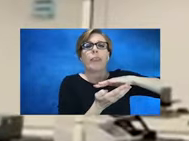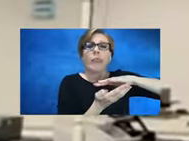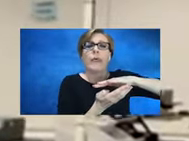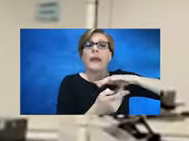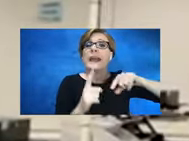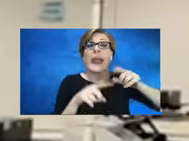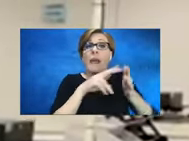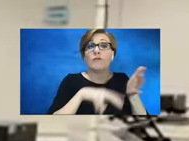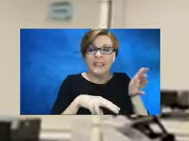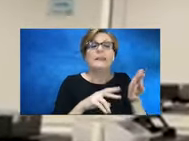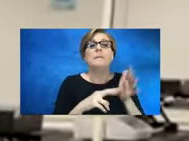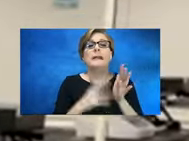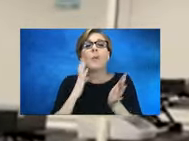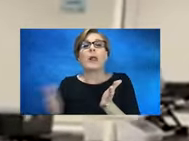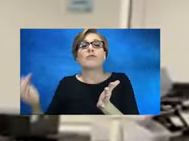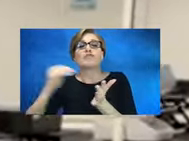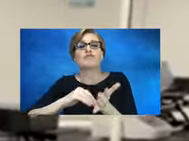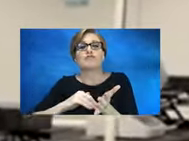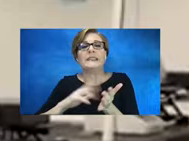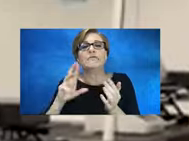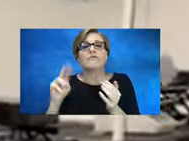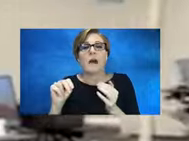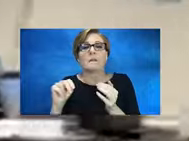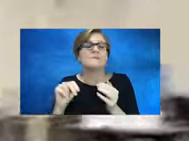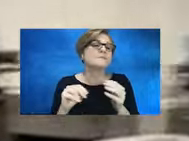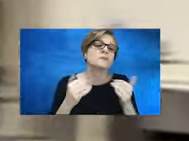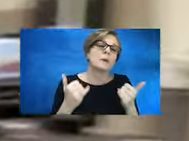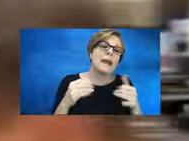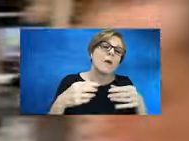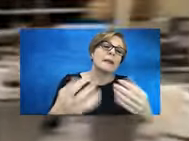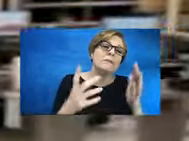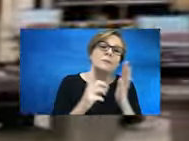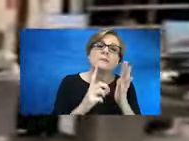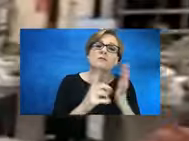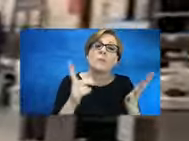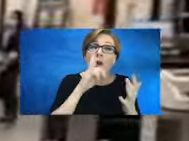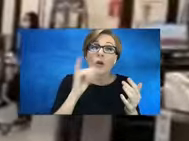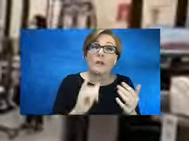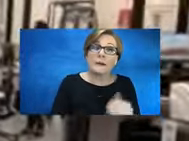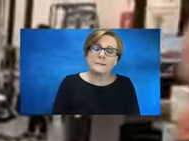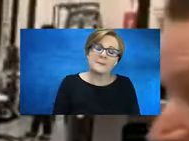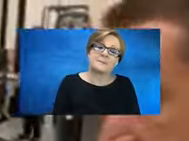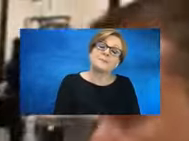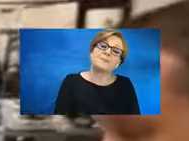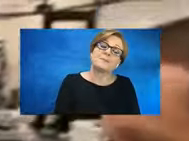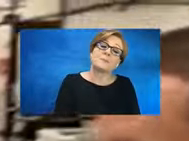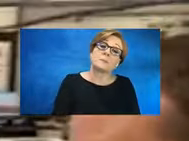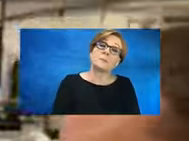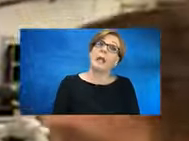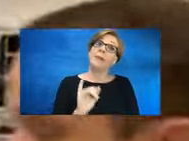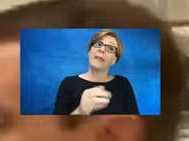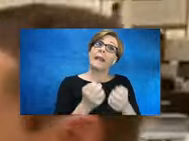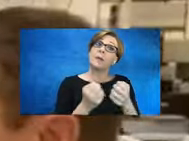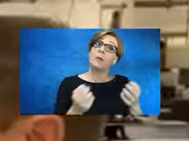we need to rerun those ballots. So we're going to provide a demonstration. So one of the advantages of this